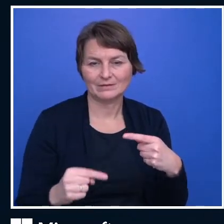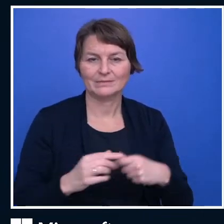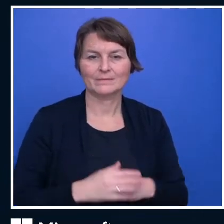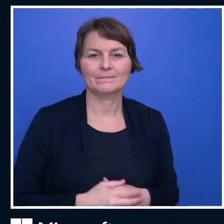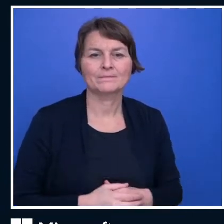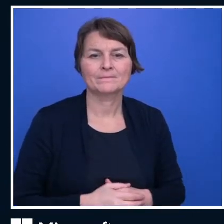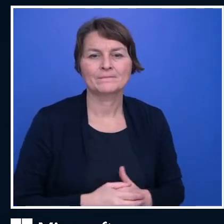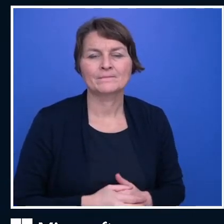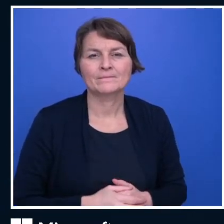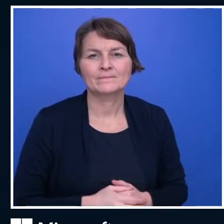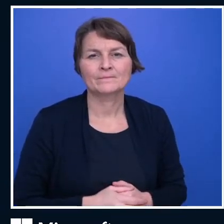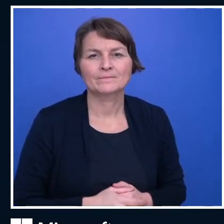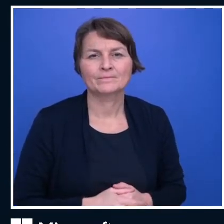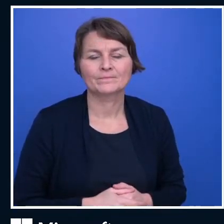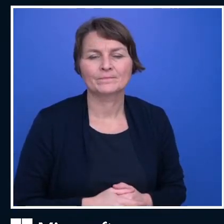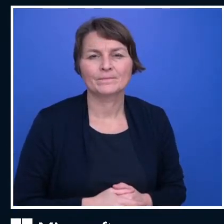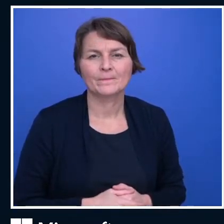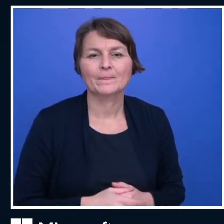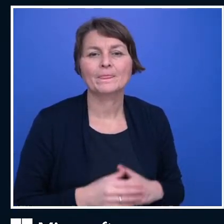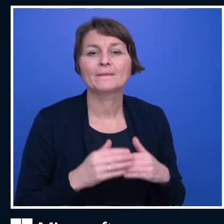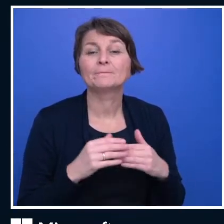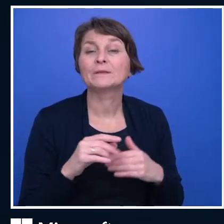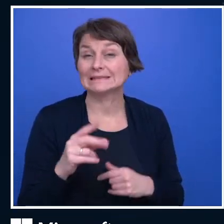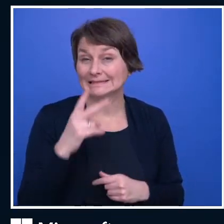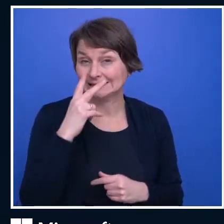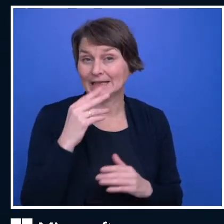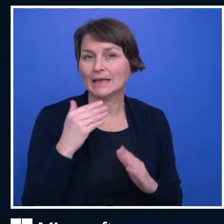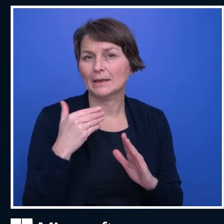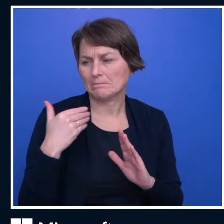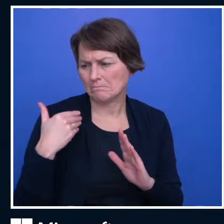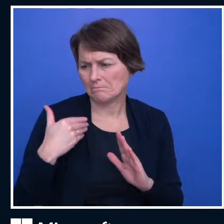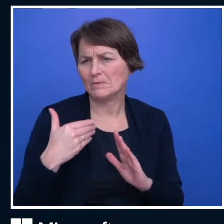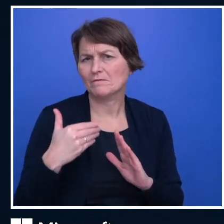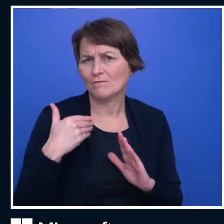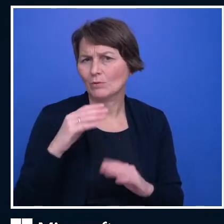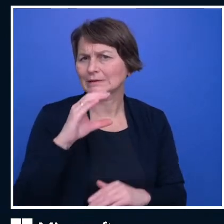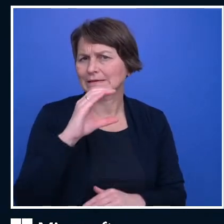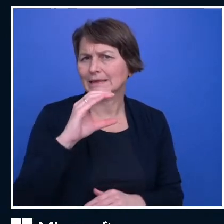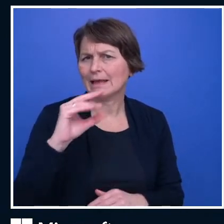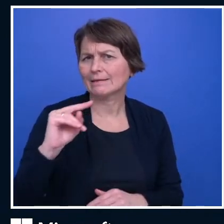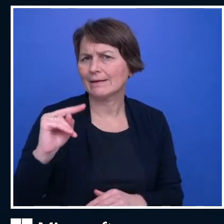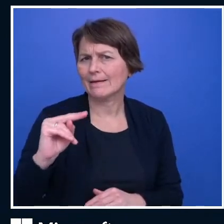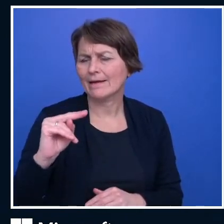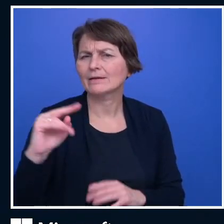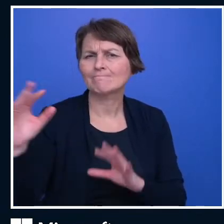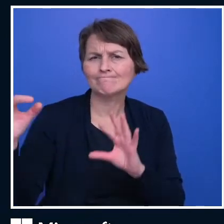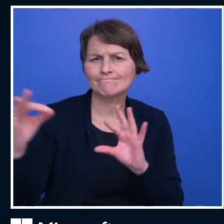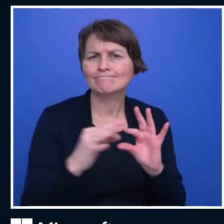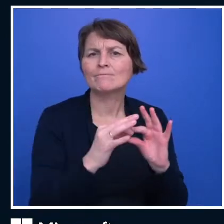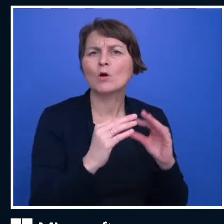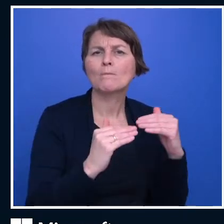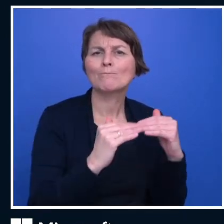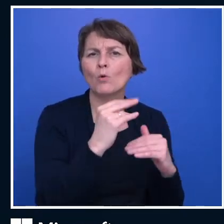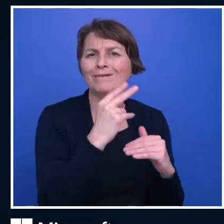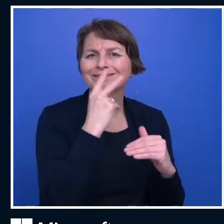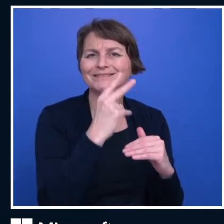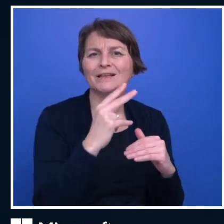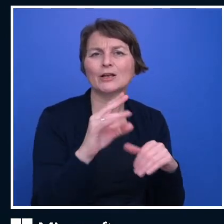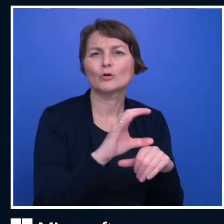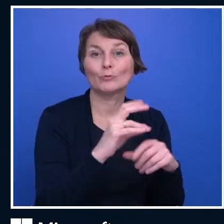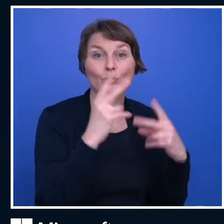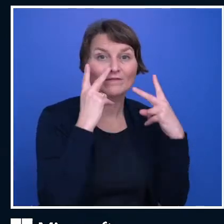the application of CNN more in computer vision and its applications.